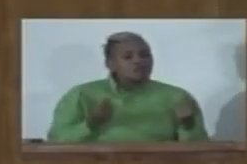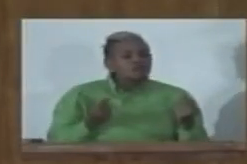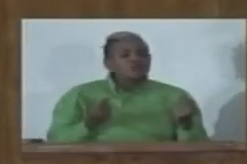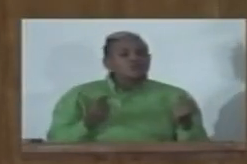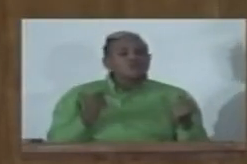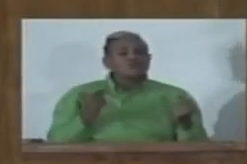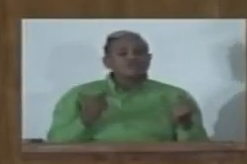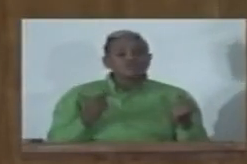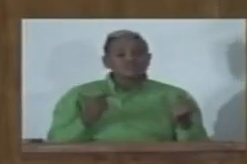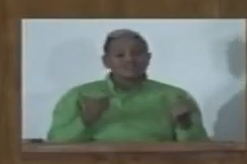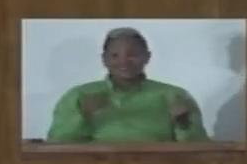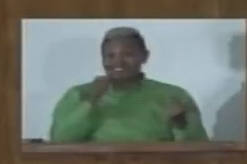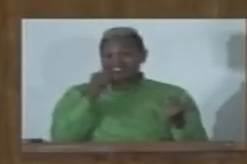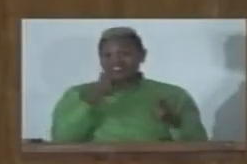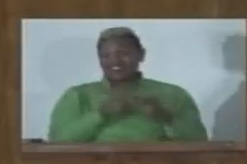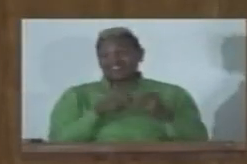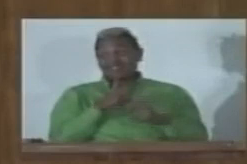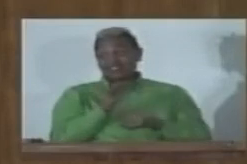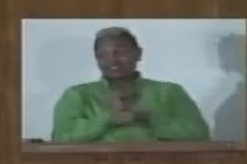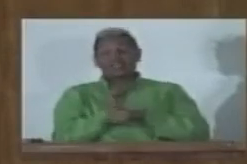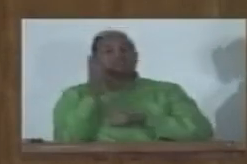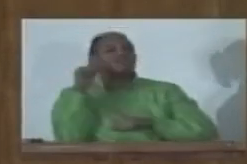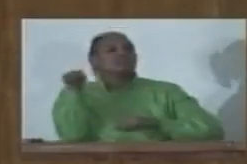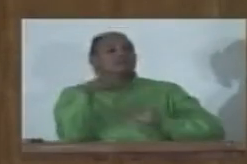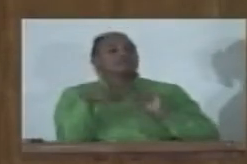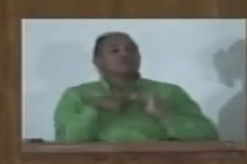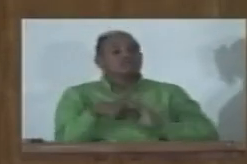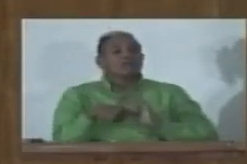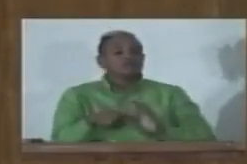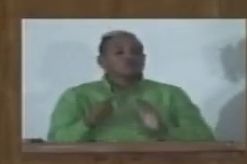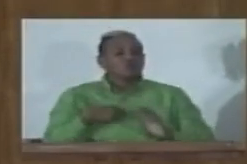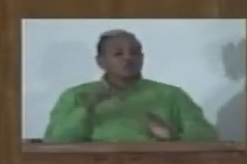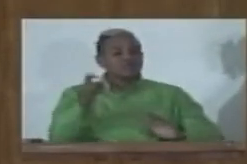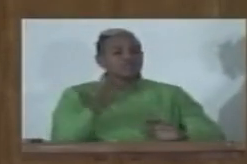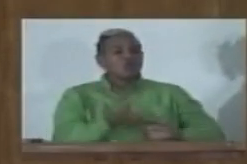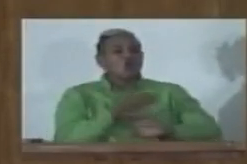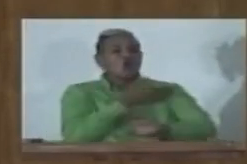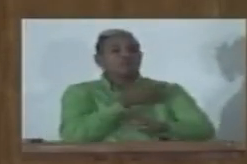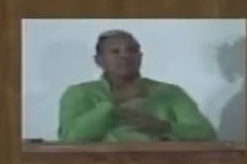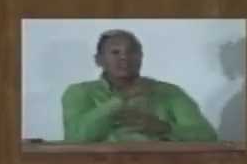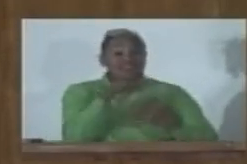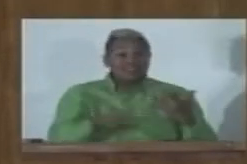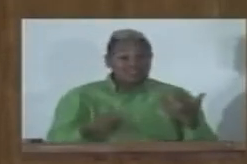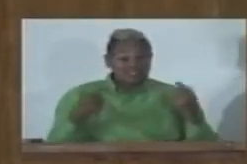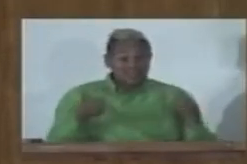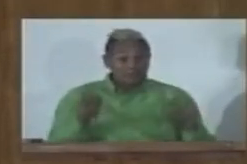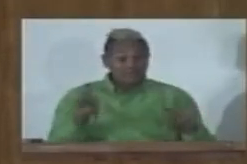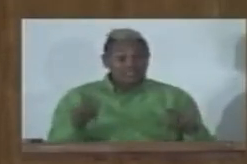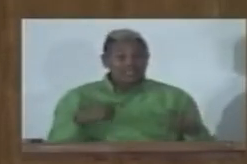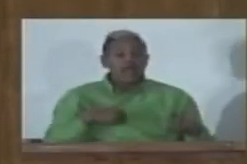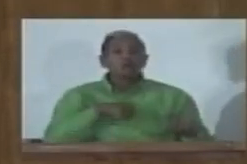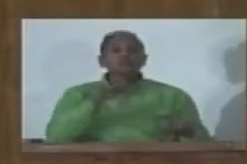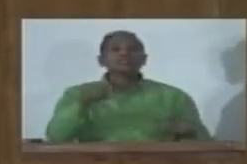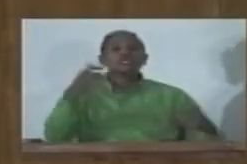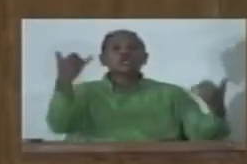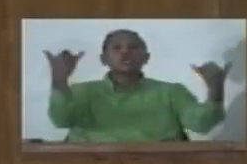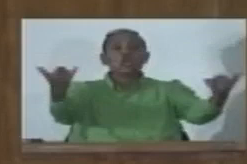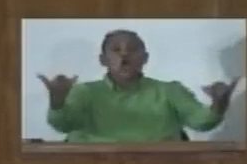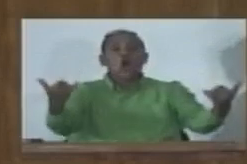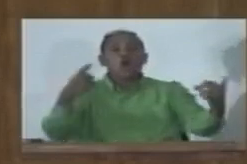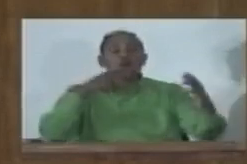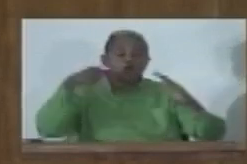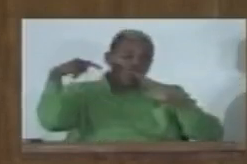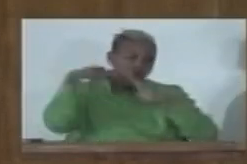that is not a difficult task for them to demonstrate. We need an update on this, Mr. President, and we need it now, a